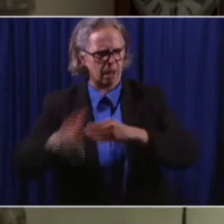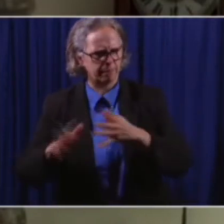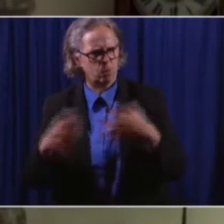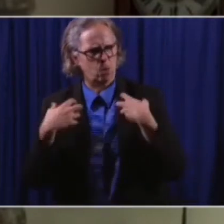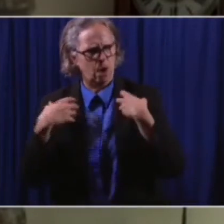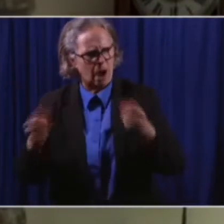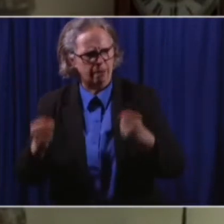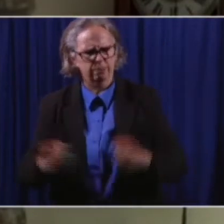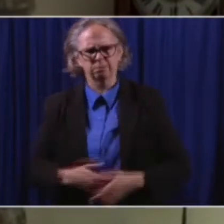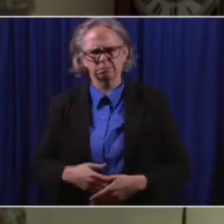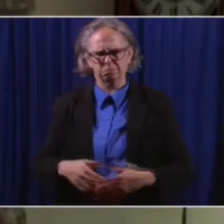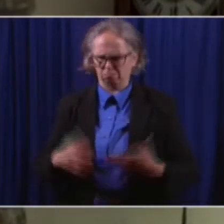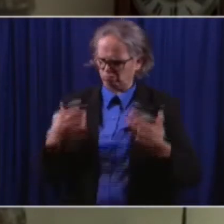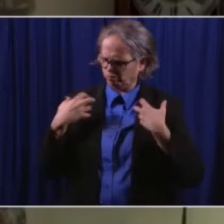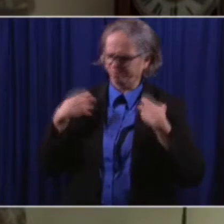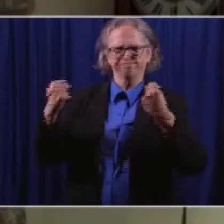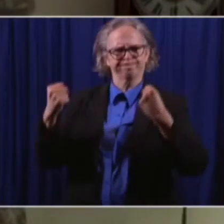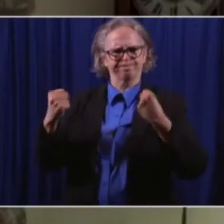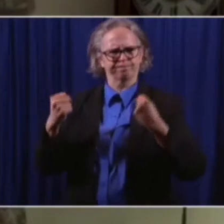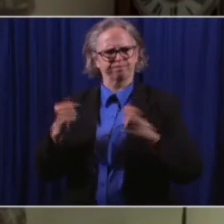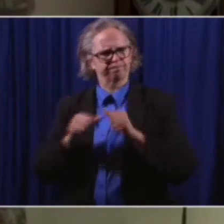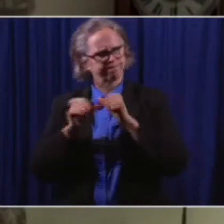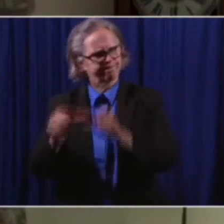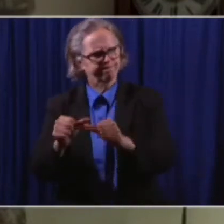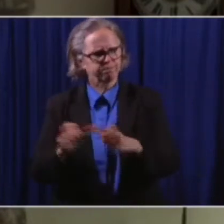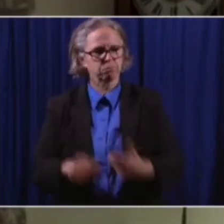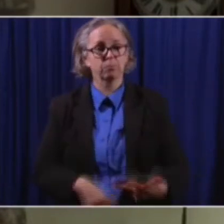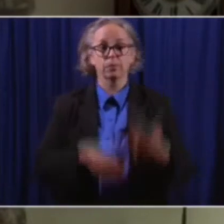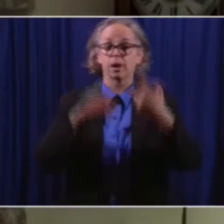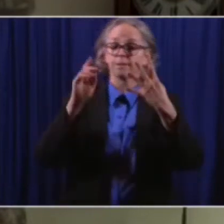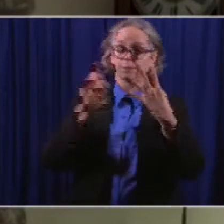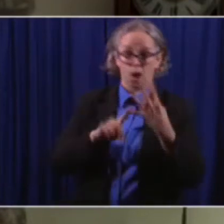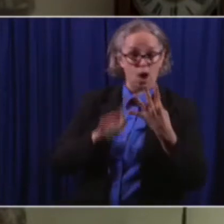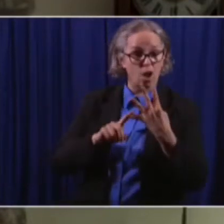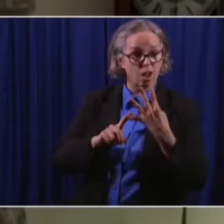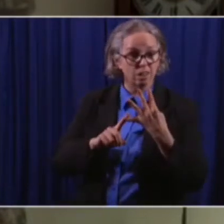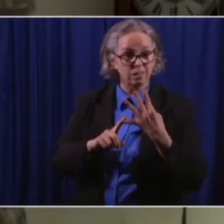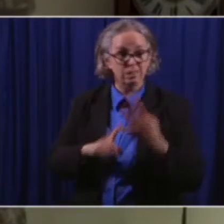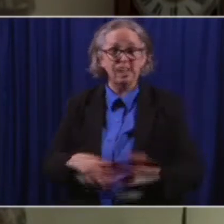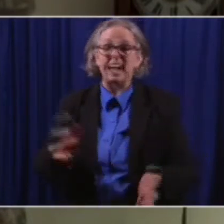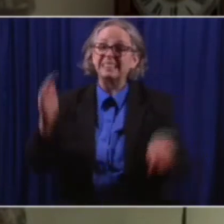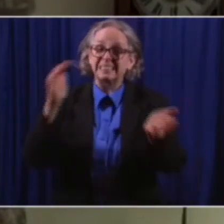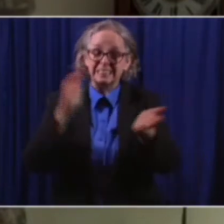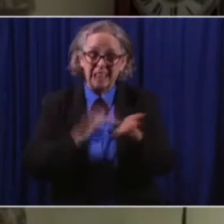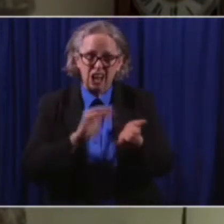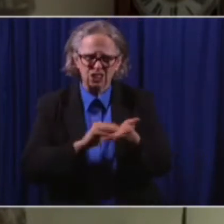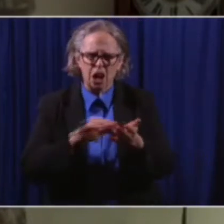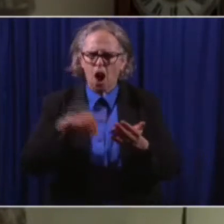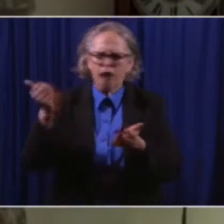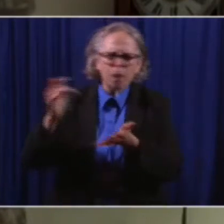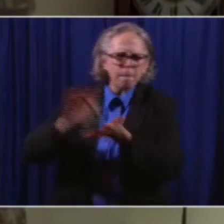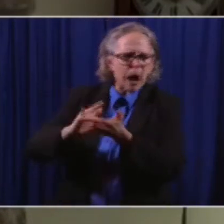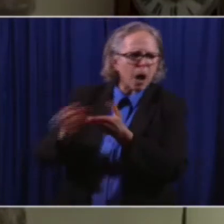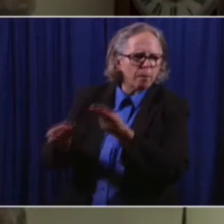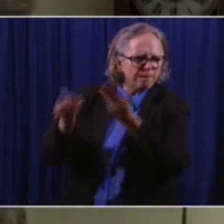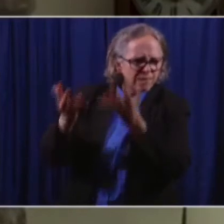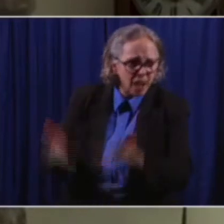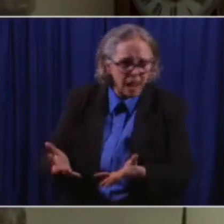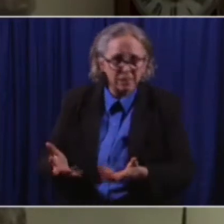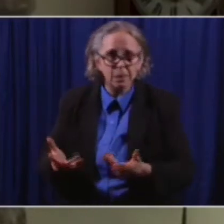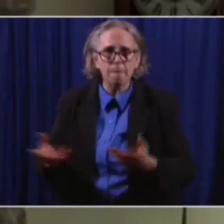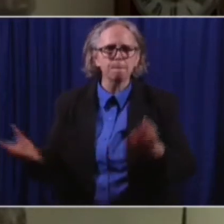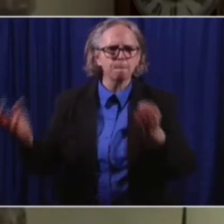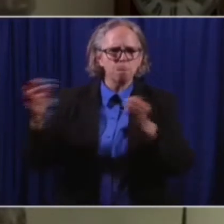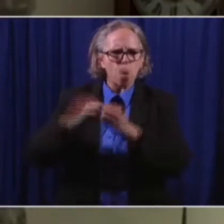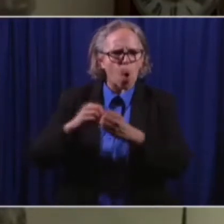wellness. Number 4, giving doctors and other medical providers more time to spend with patients and patients having